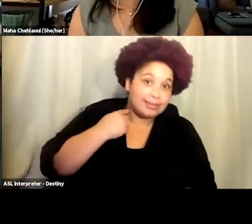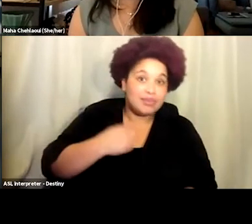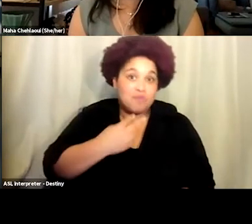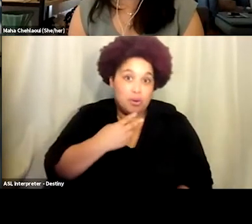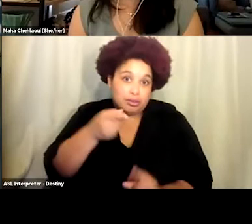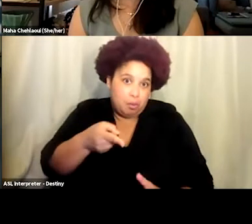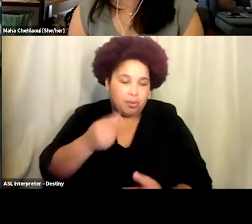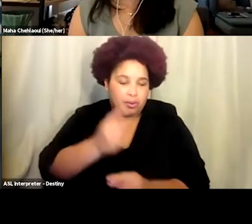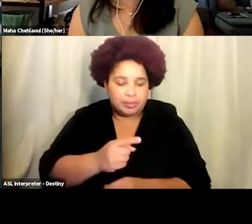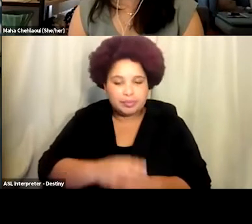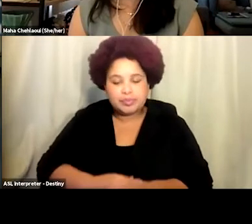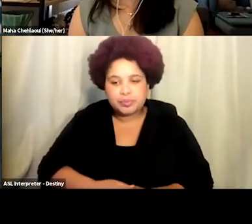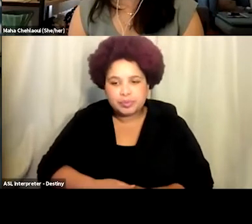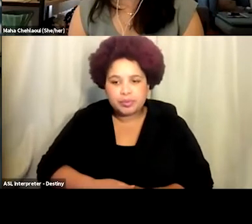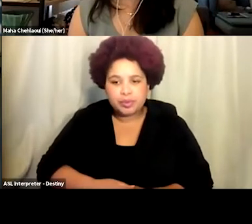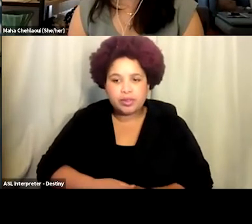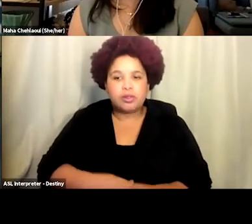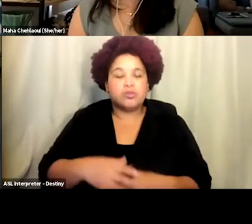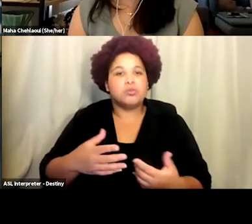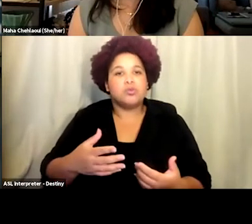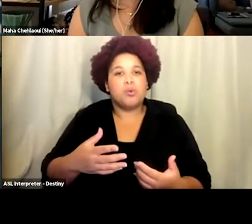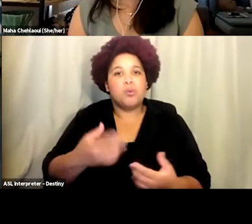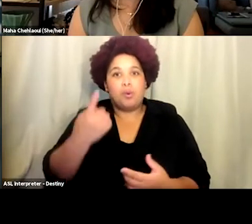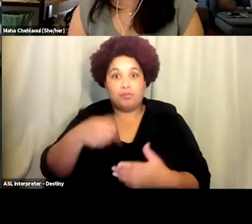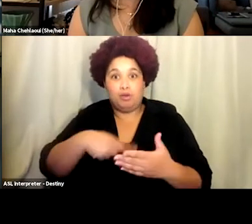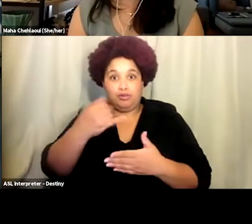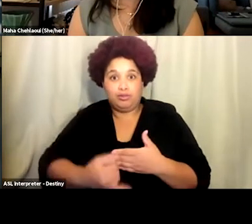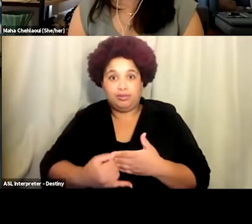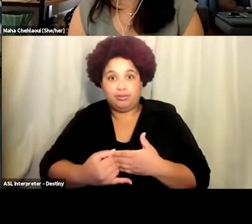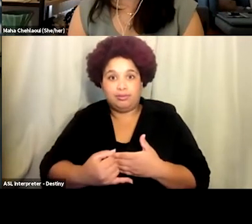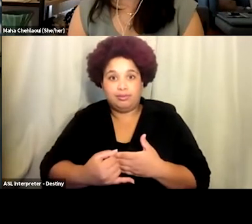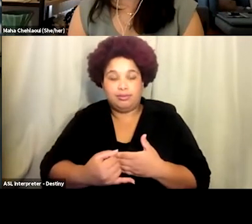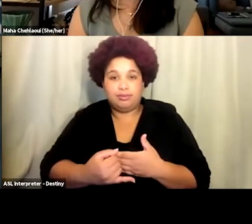whatever. There's this one project